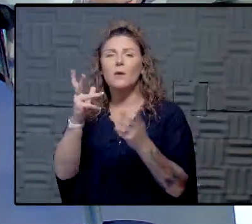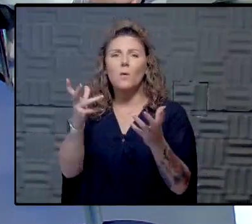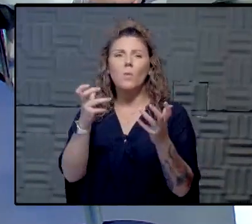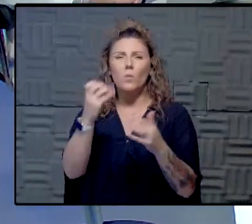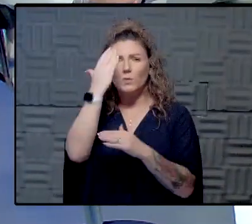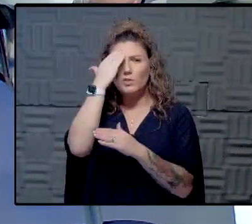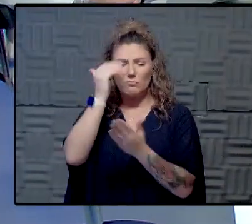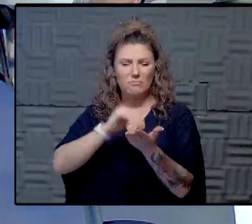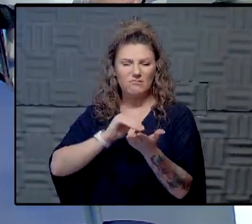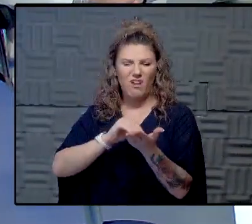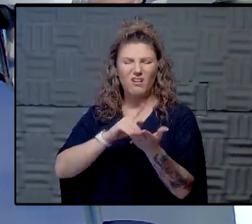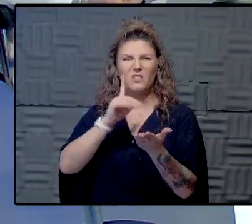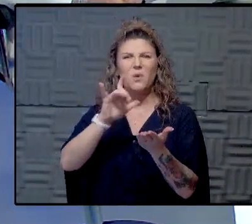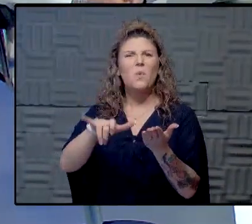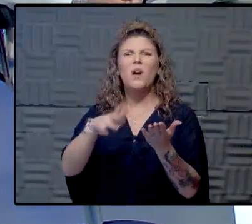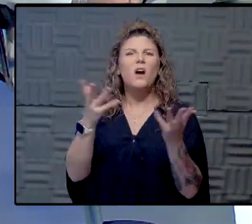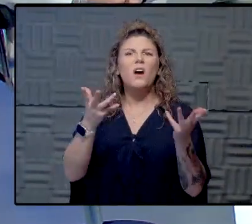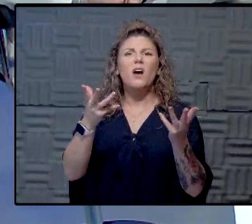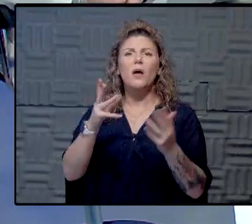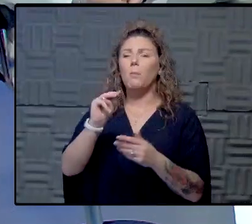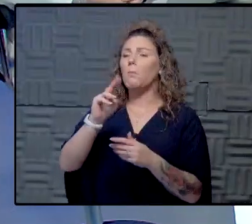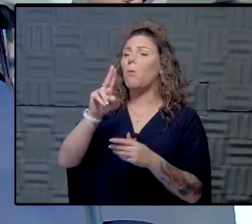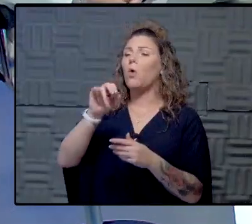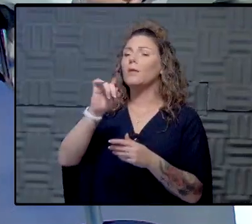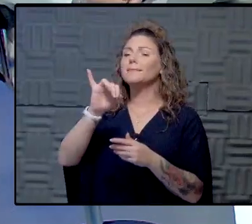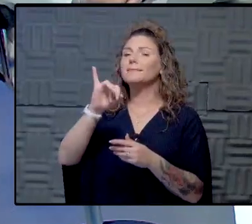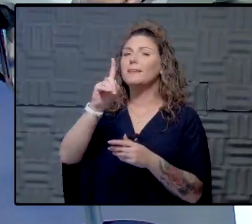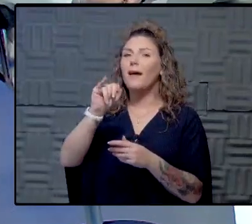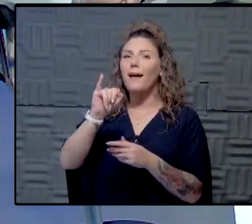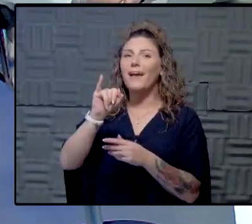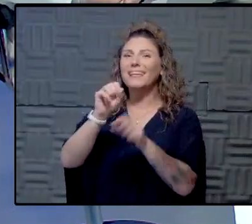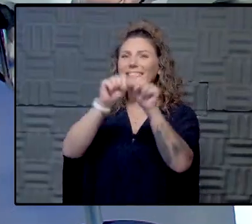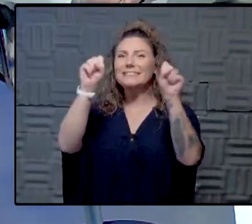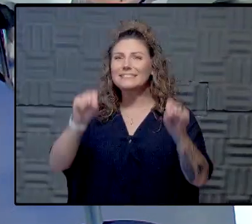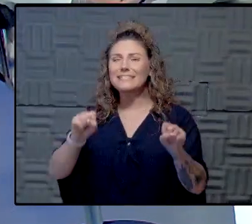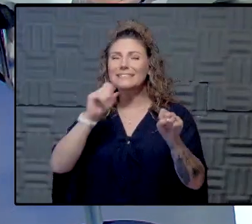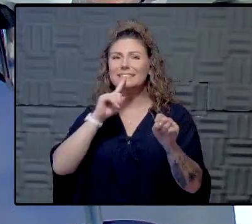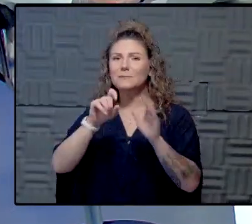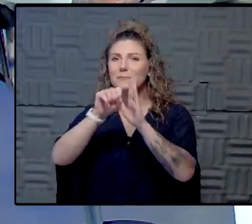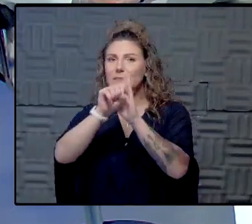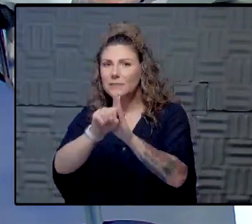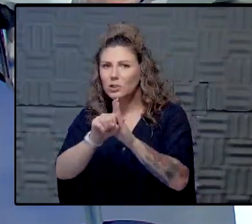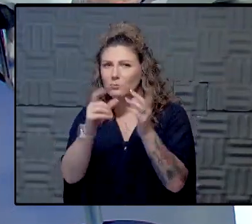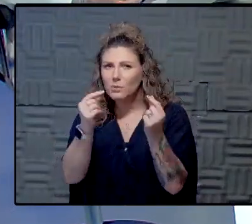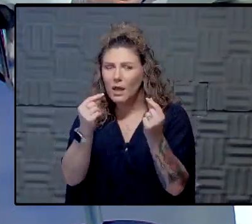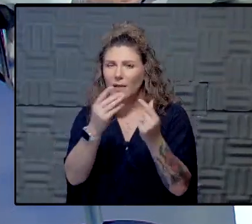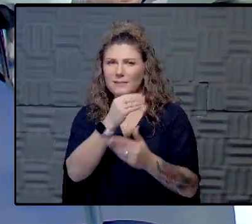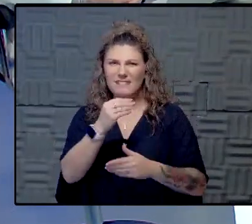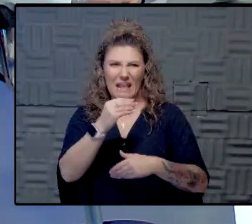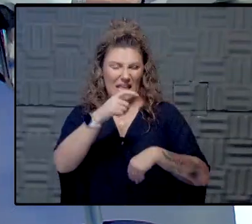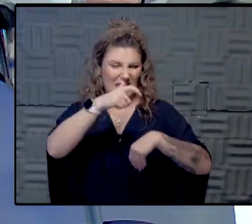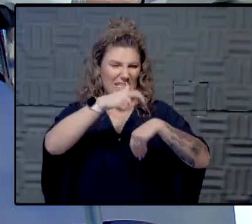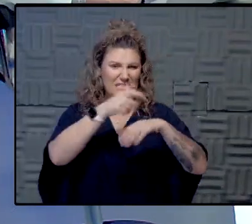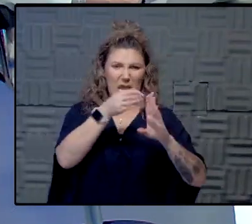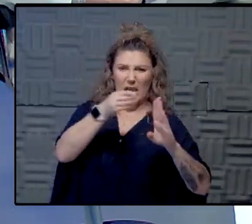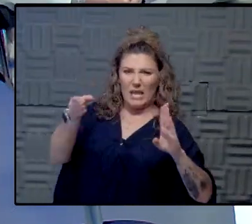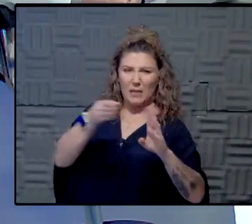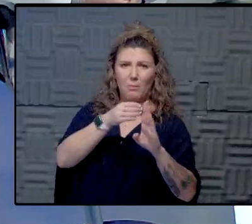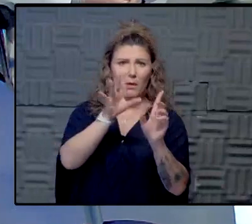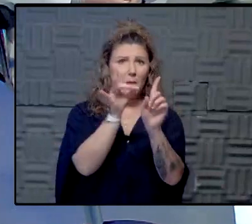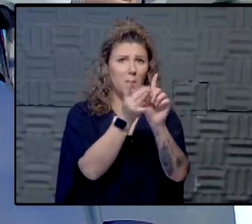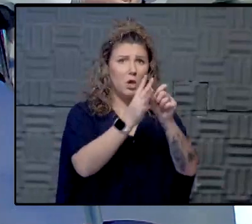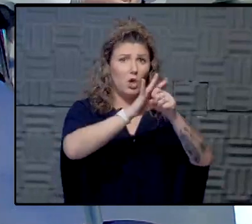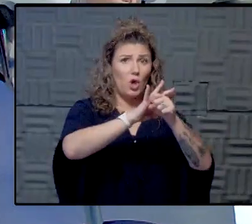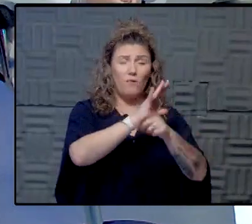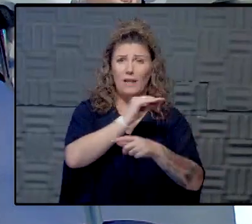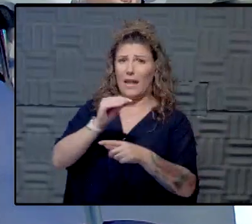what exactly multi-system inflammatory syndrome does and what the timeline is between catching COVID and getting